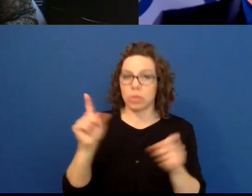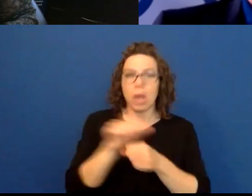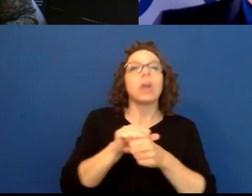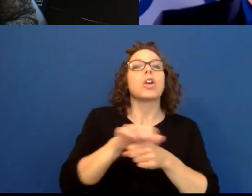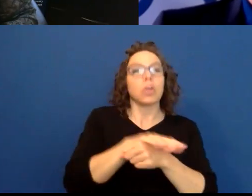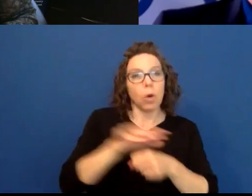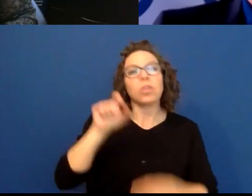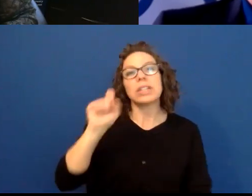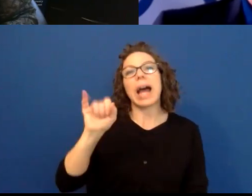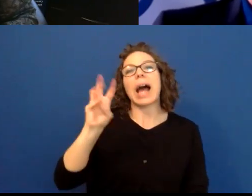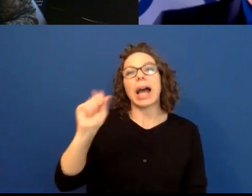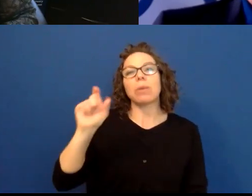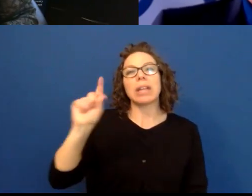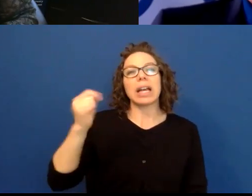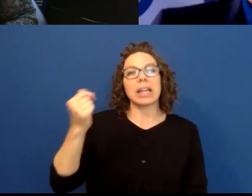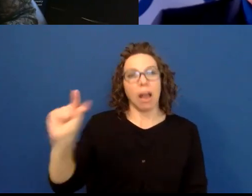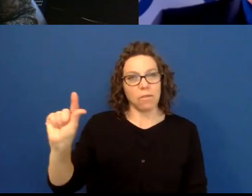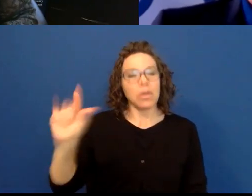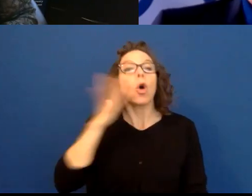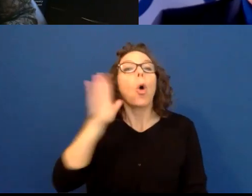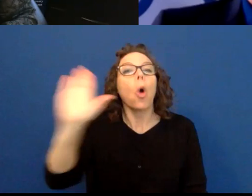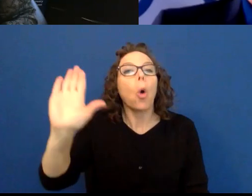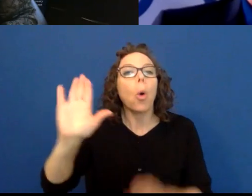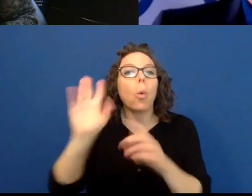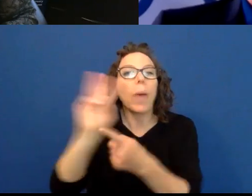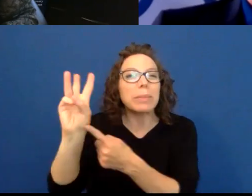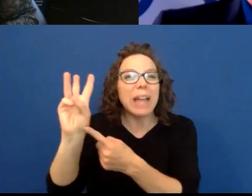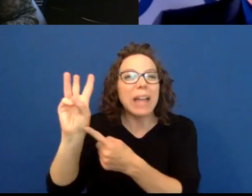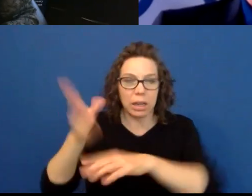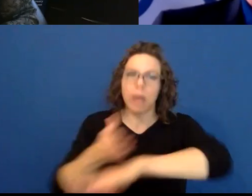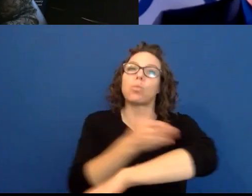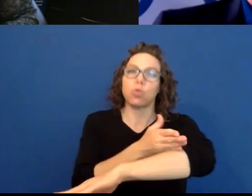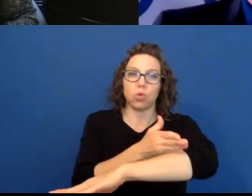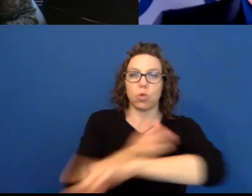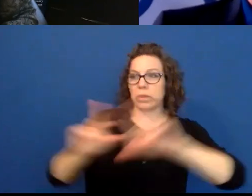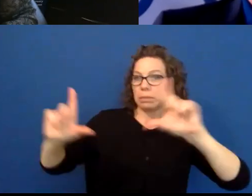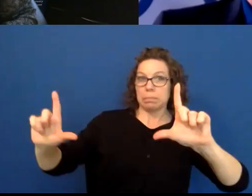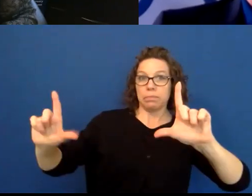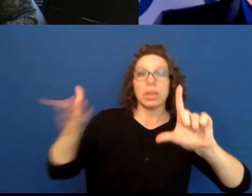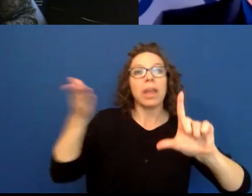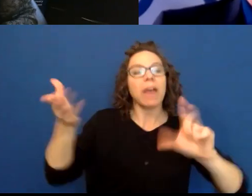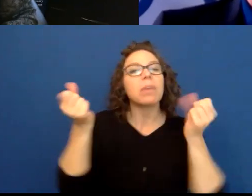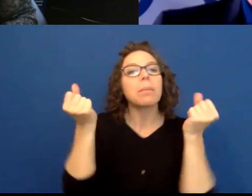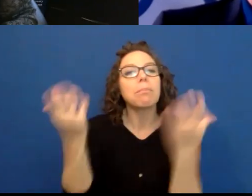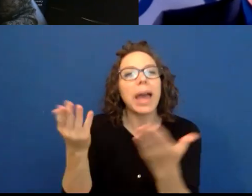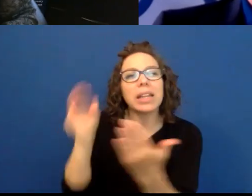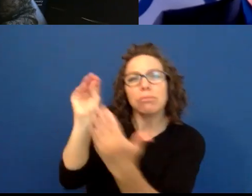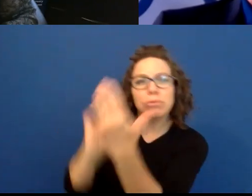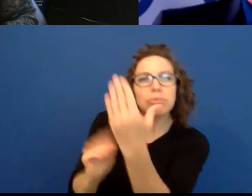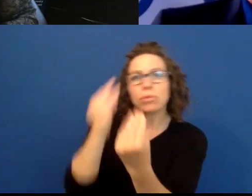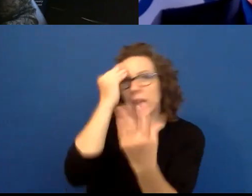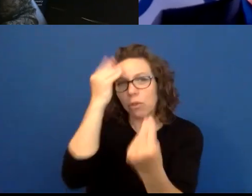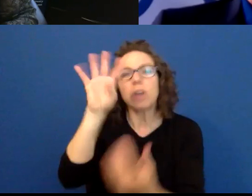coronavirus.iowa.gov website has been improved. There is a lot more information, a lot more representations, graphical